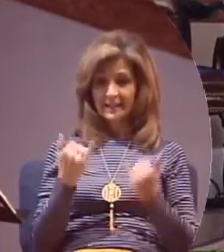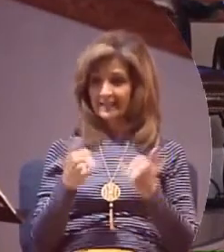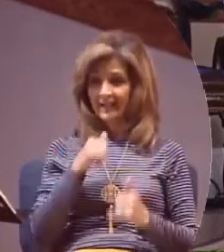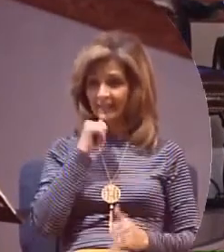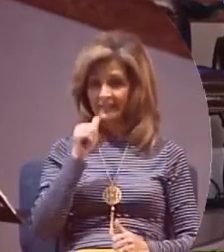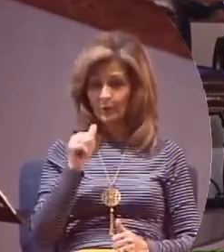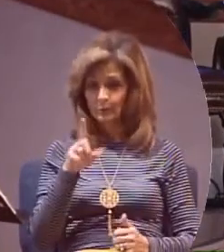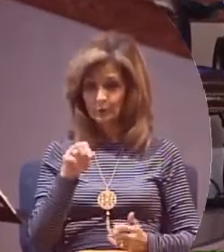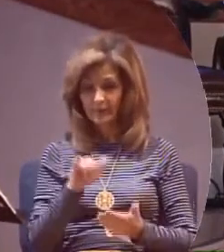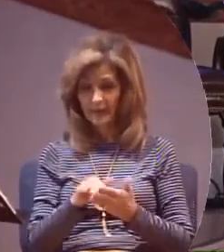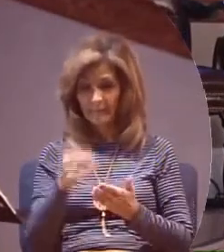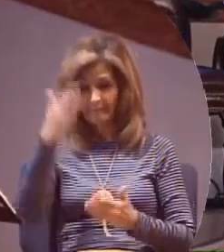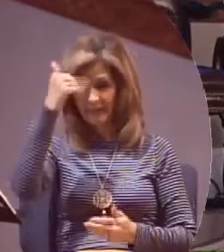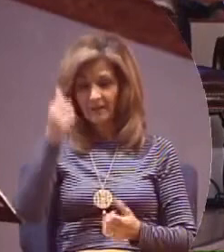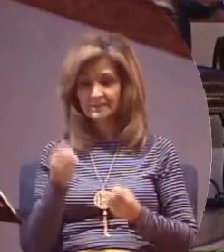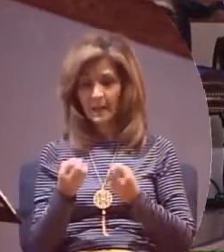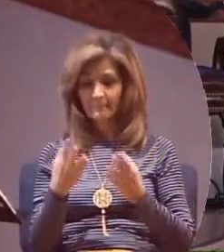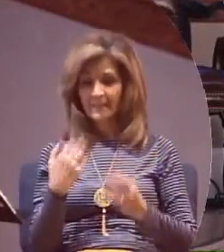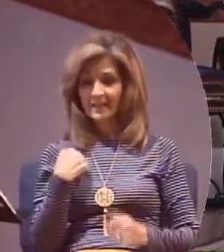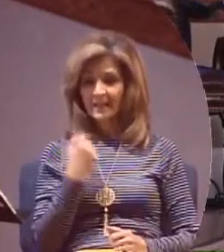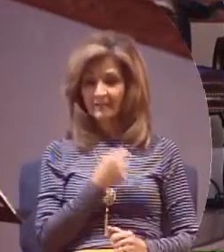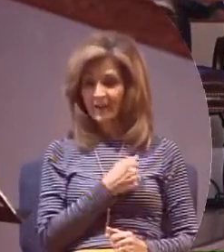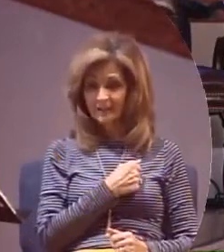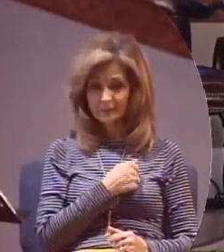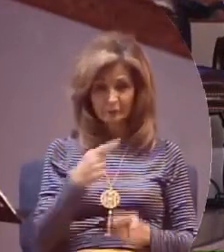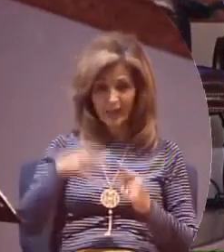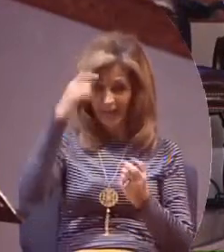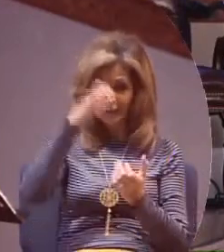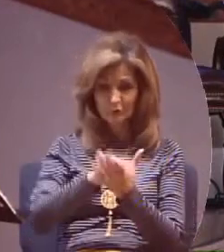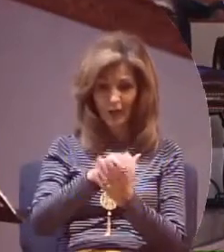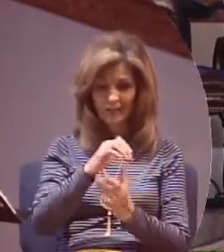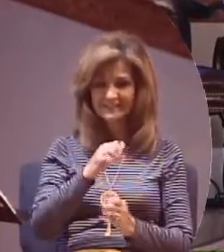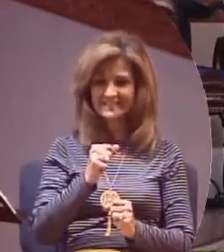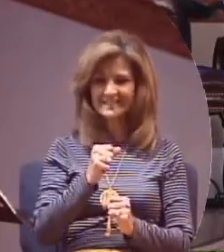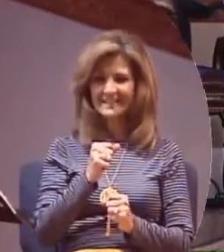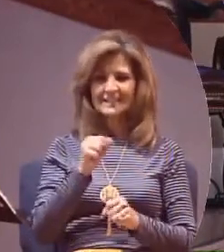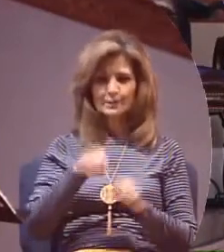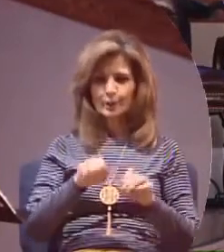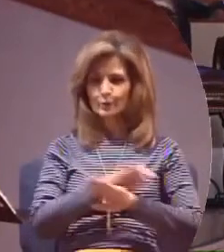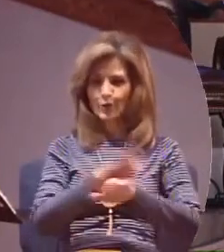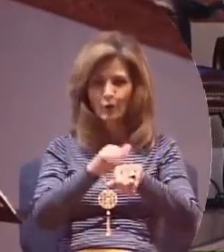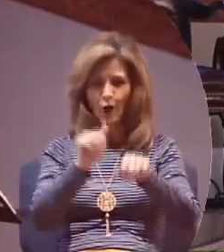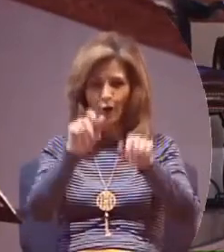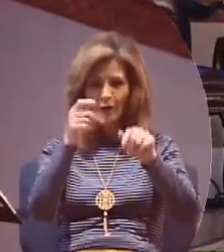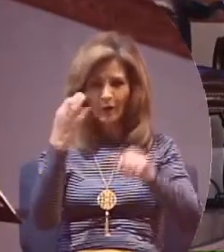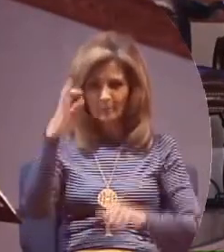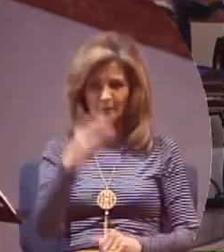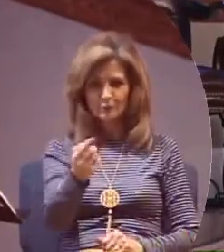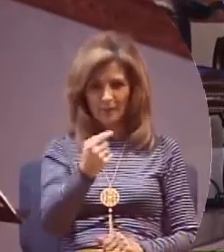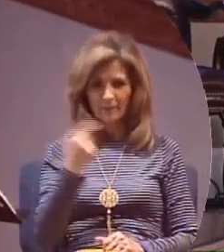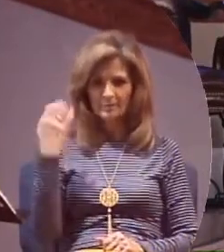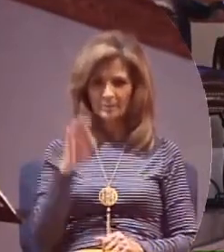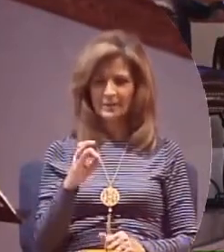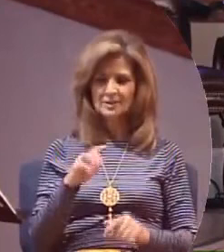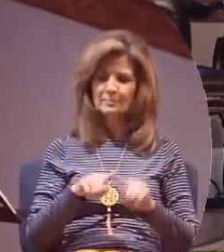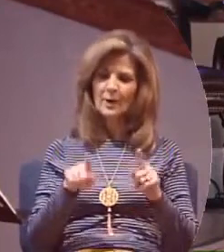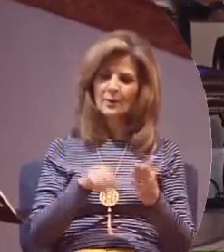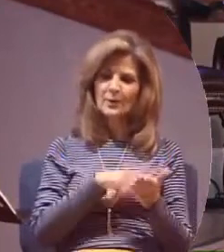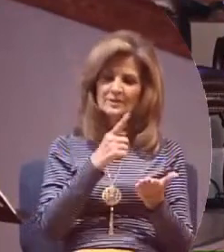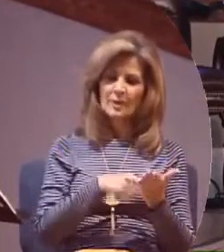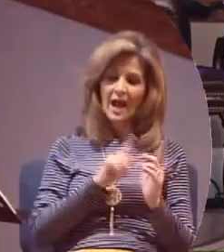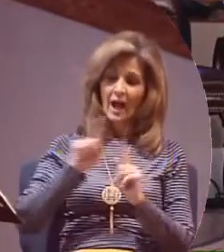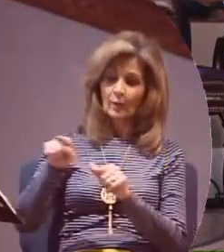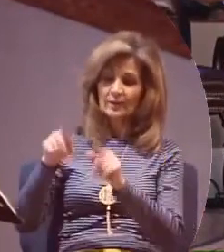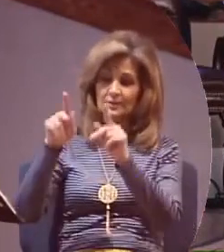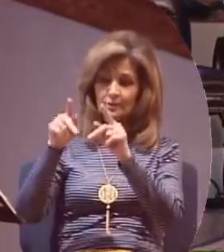crazy. And you can't trust them no more. So you don't call preacher, but there's been a few times that, you know, I've went somewhere